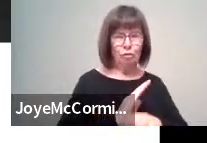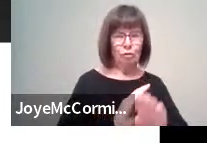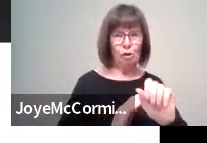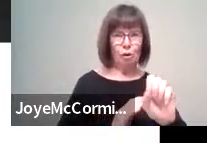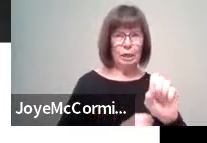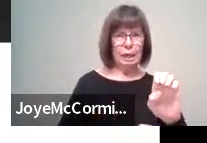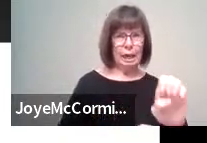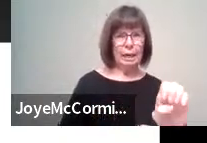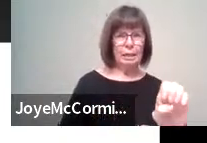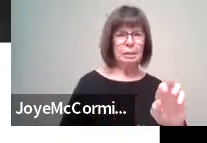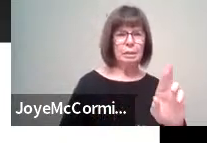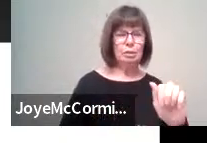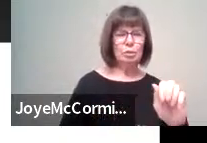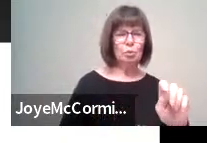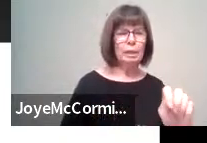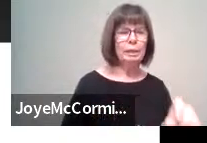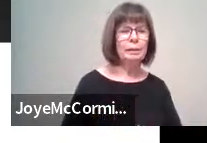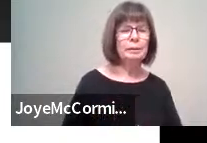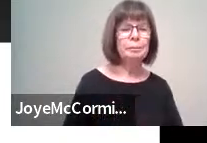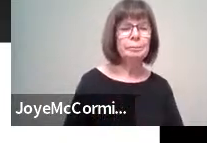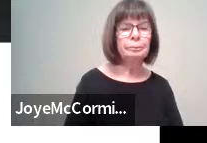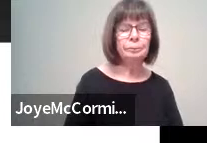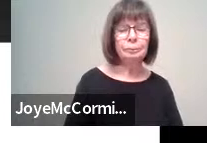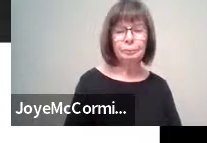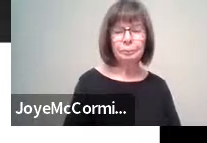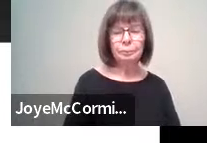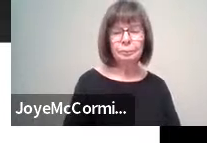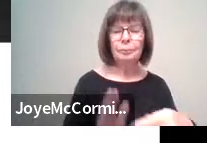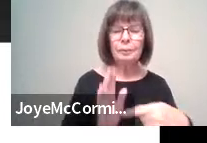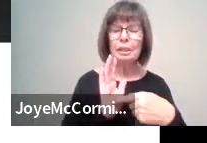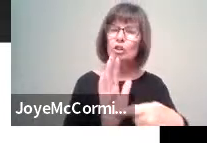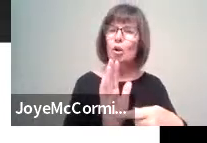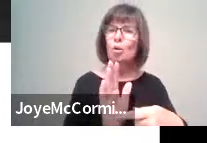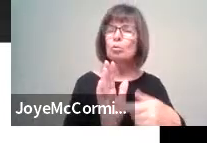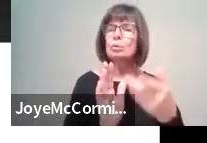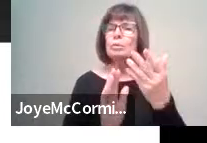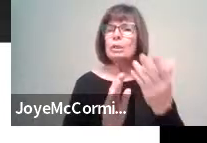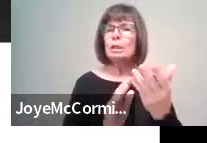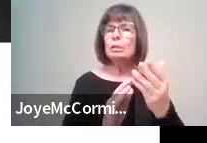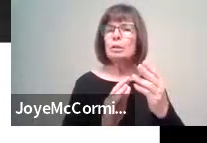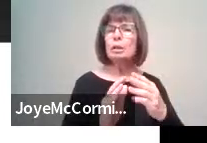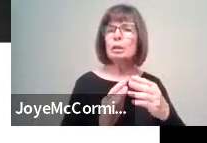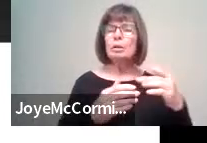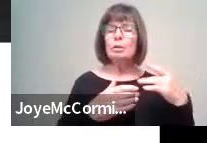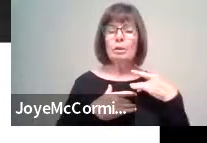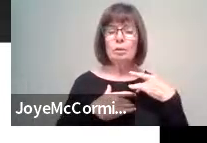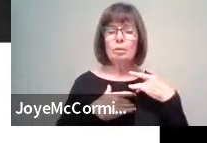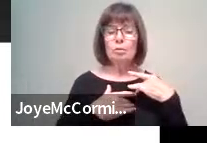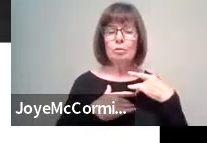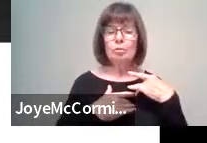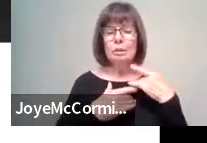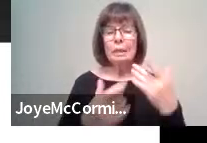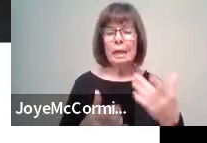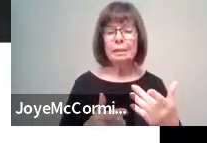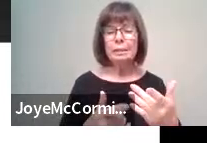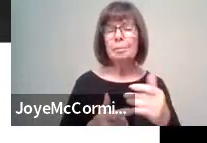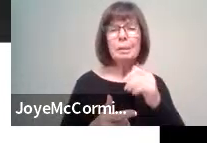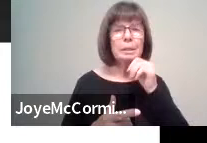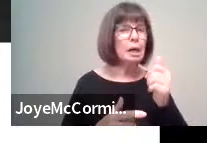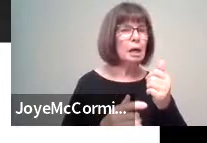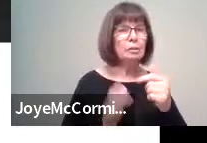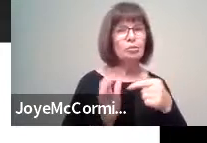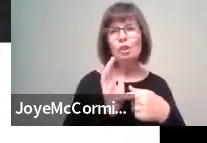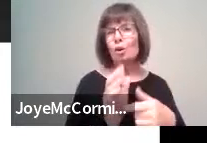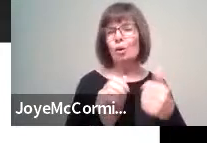We think this decline is real, and it reflects the overall trend, although it doesn't reflect every infection